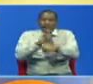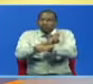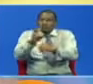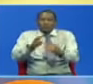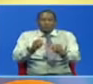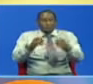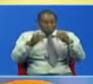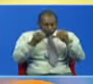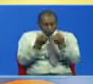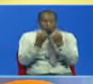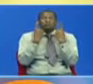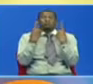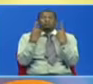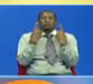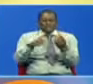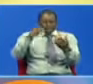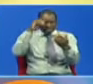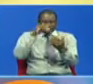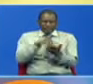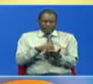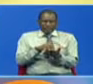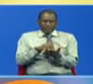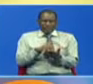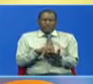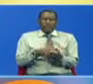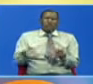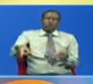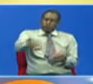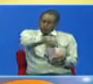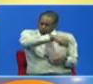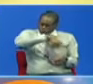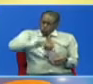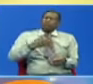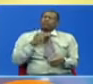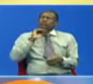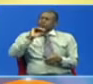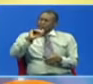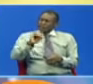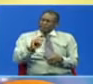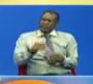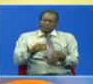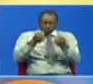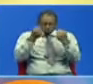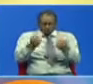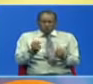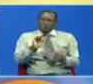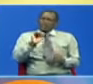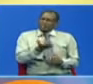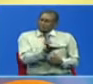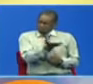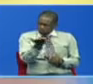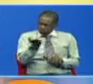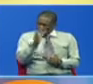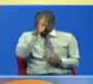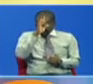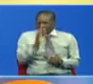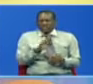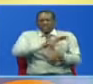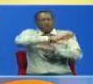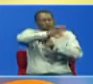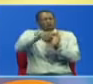So again, once more, we are appealing, and appealing very strongly to all